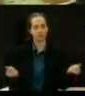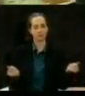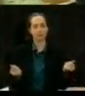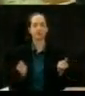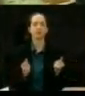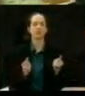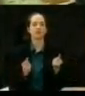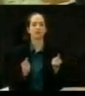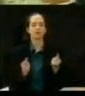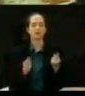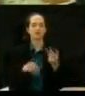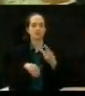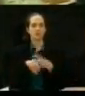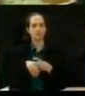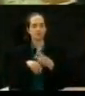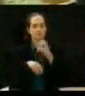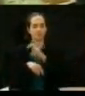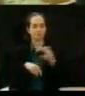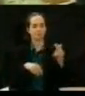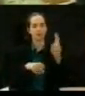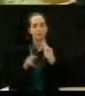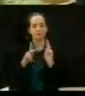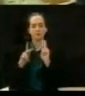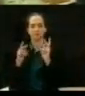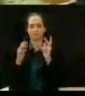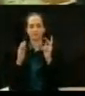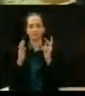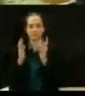and volume of runoff.